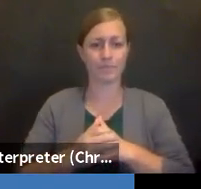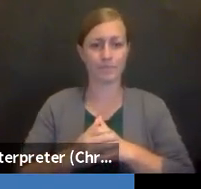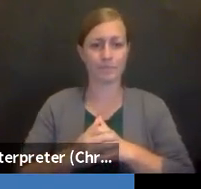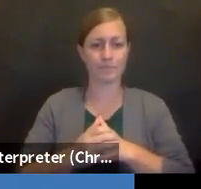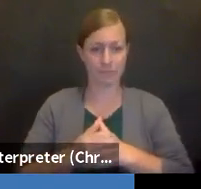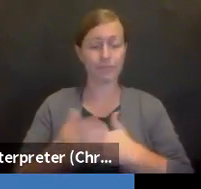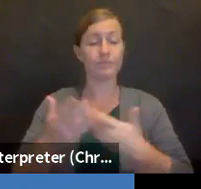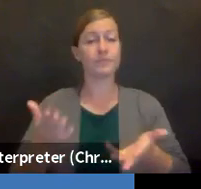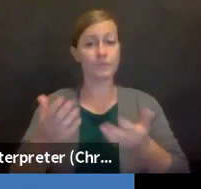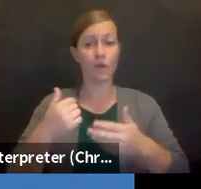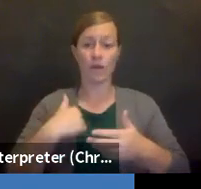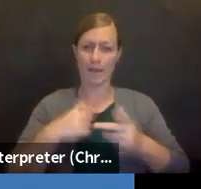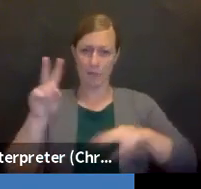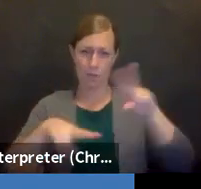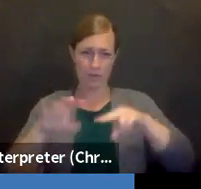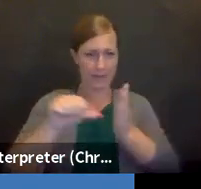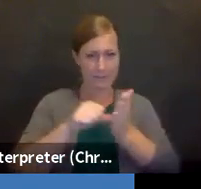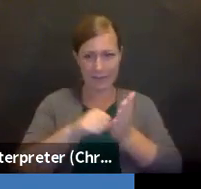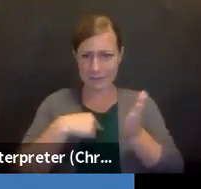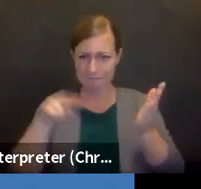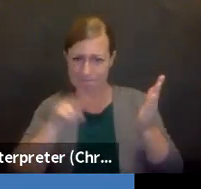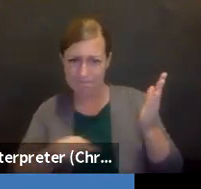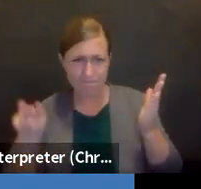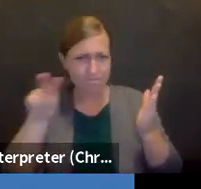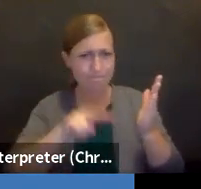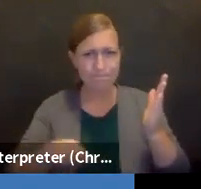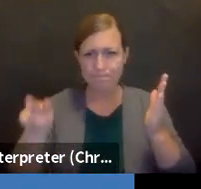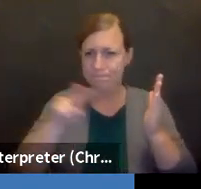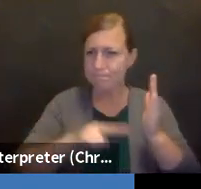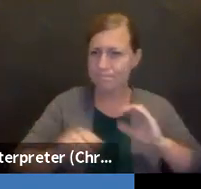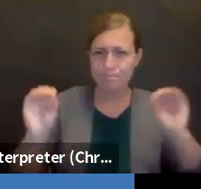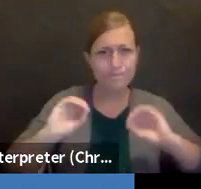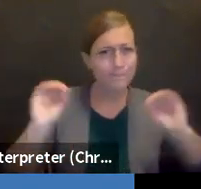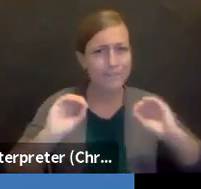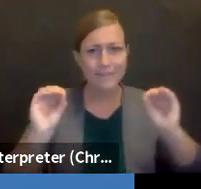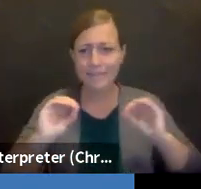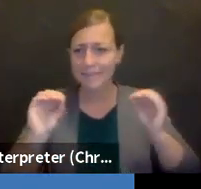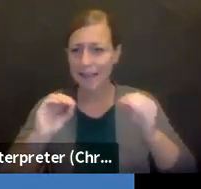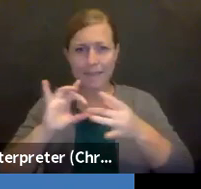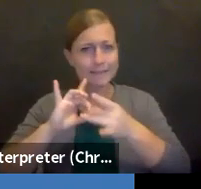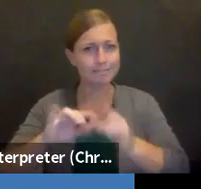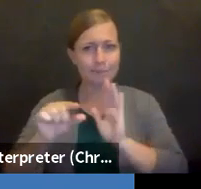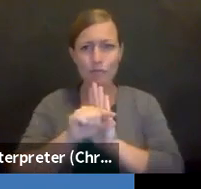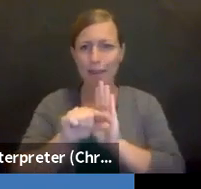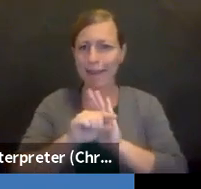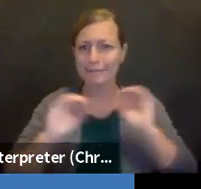looking at this page, I'm not seeing anything that says